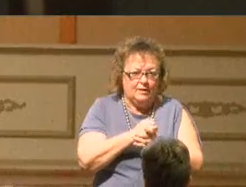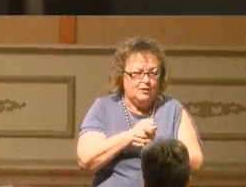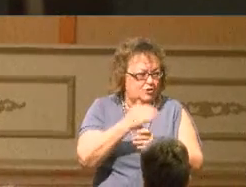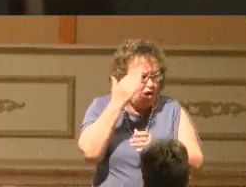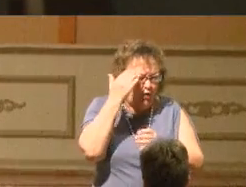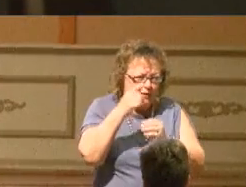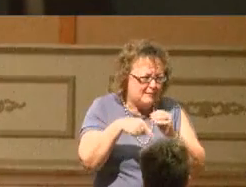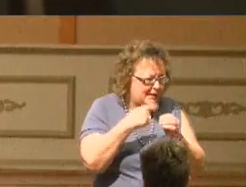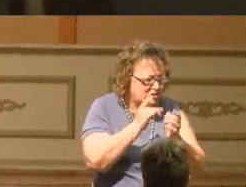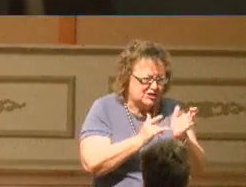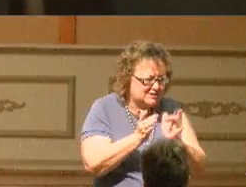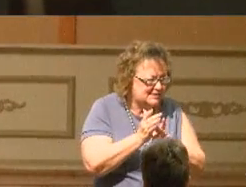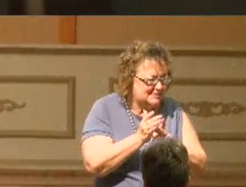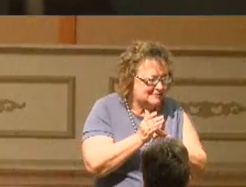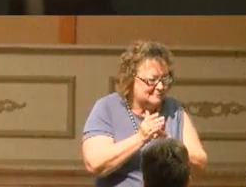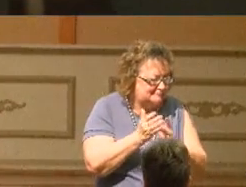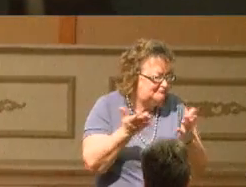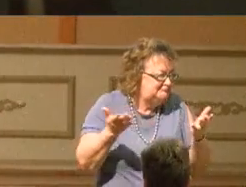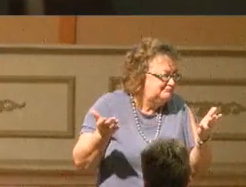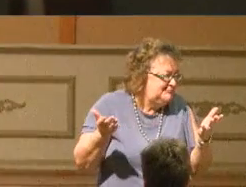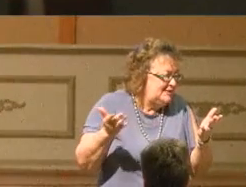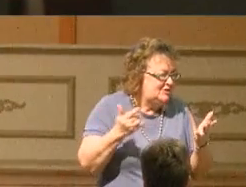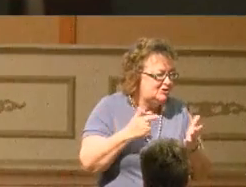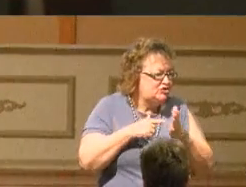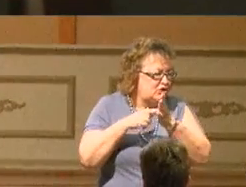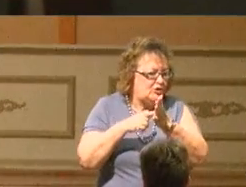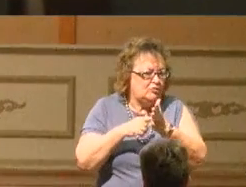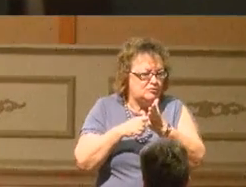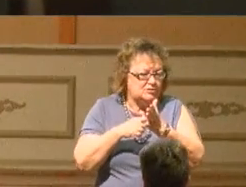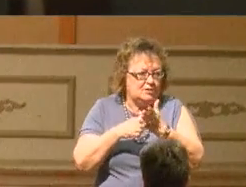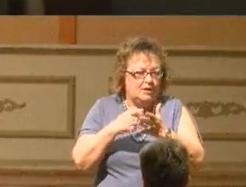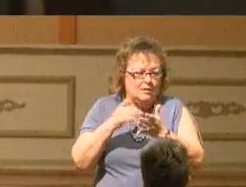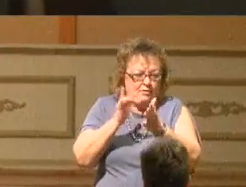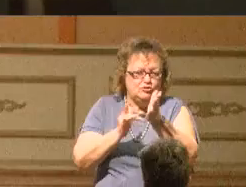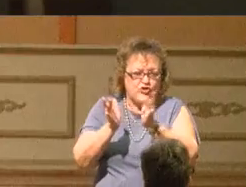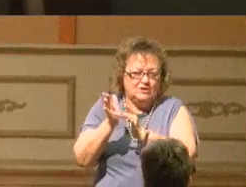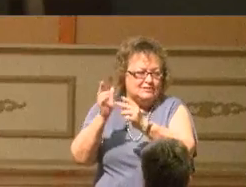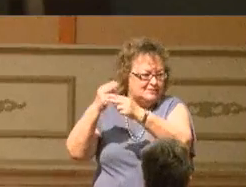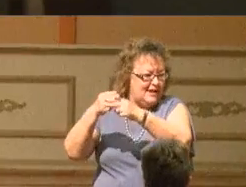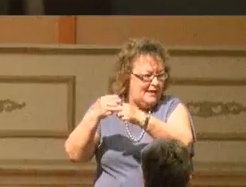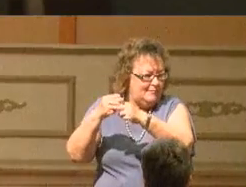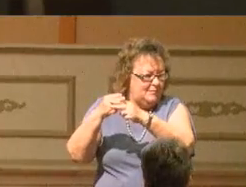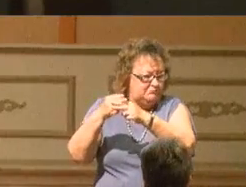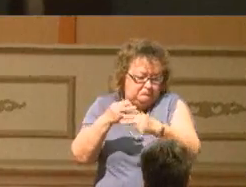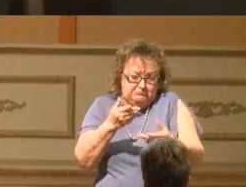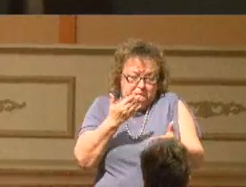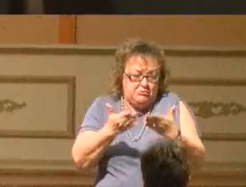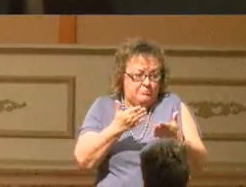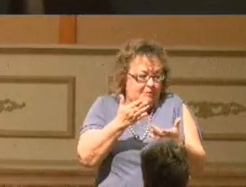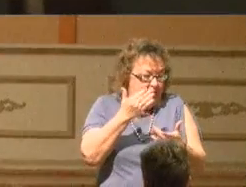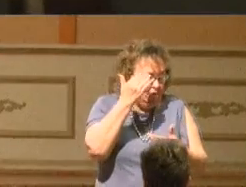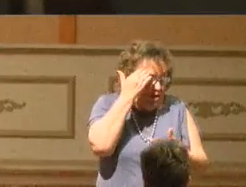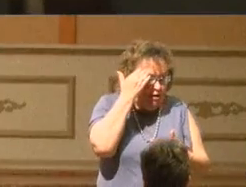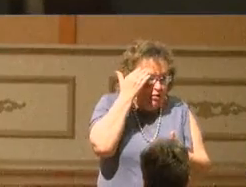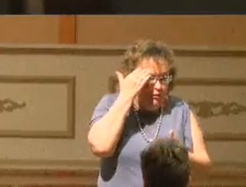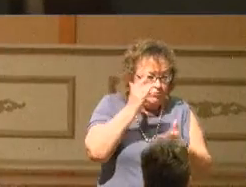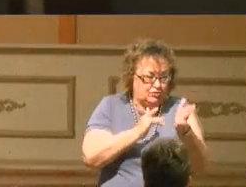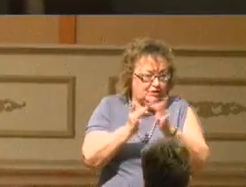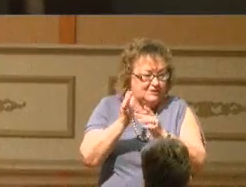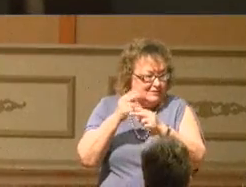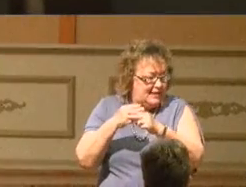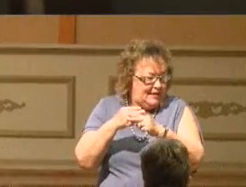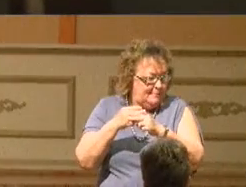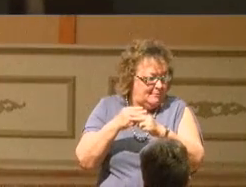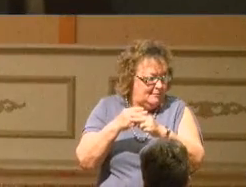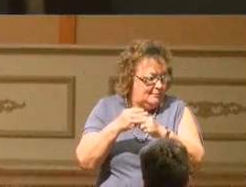Jesus merely tells who Jesus is. You may know who Jesus is, but that's not what the